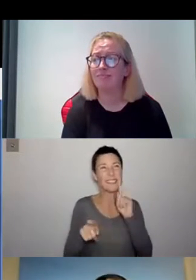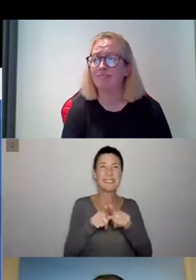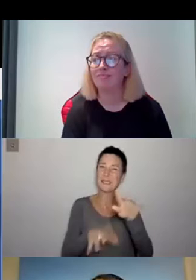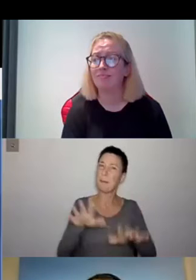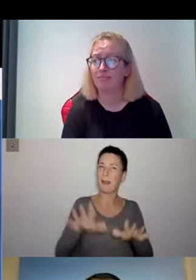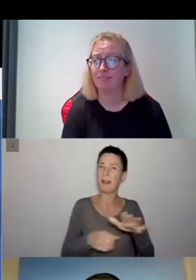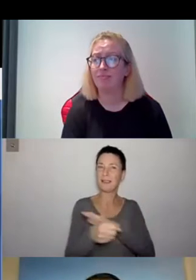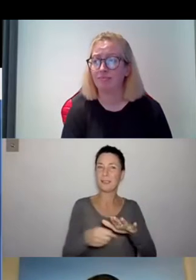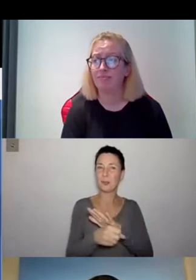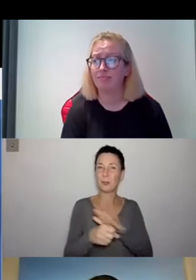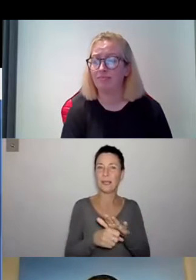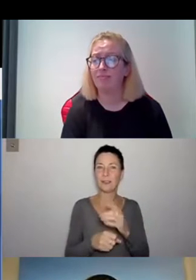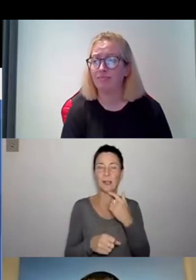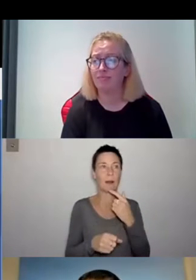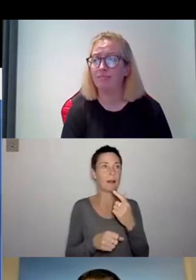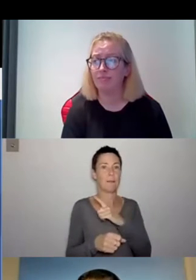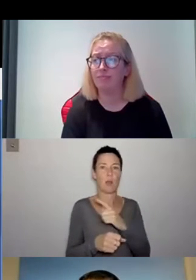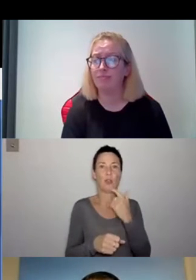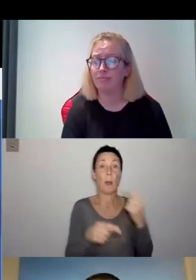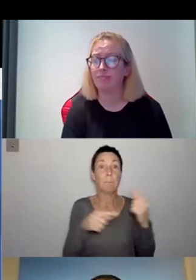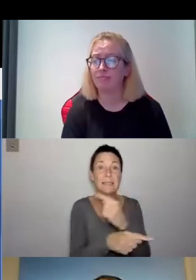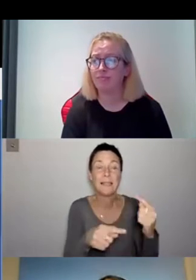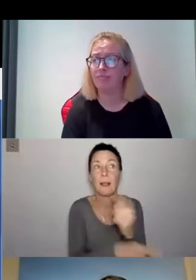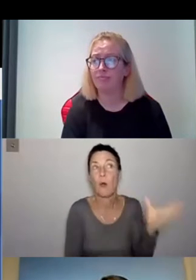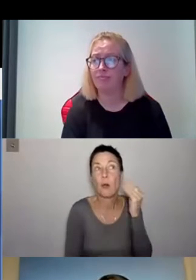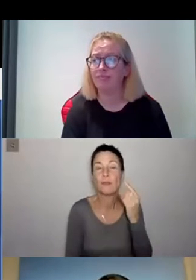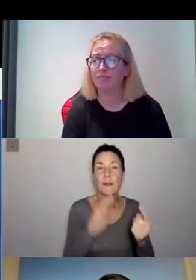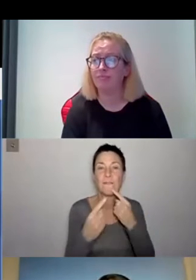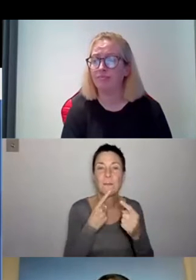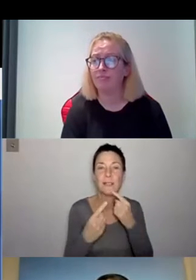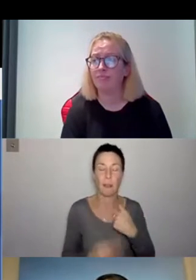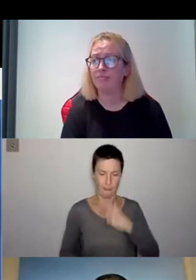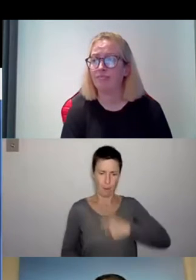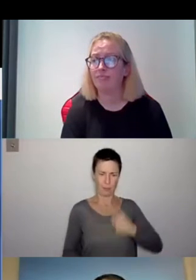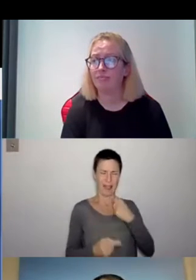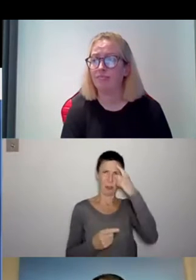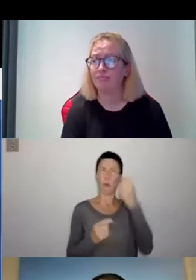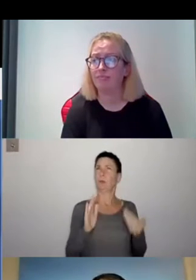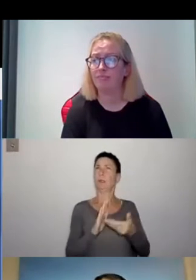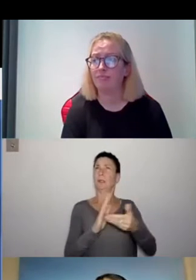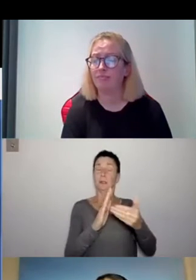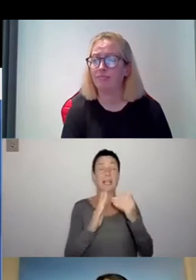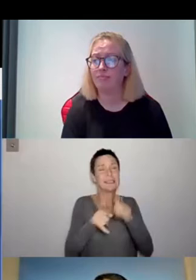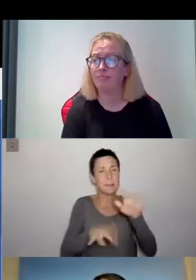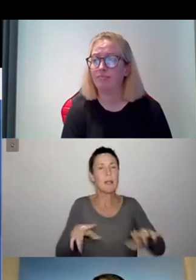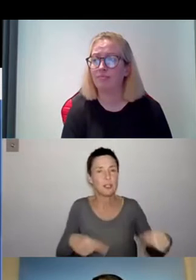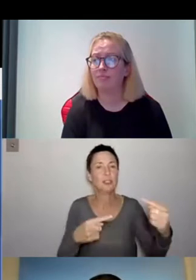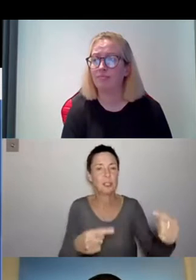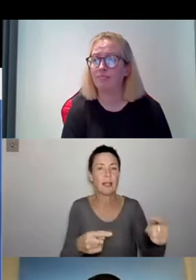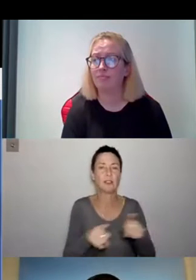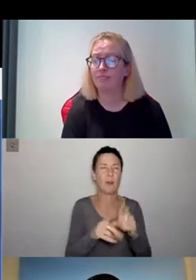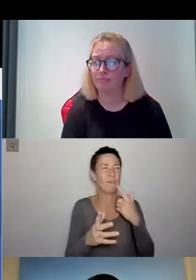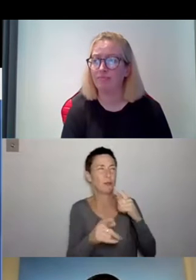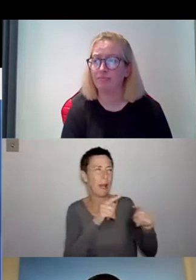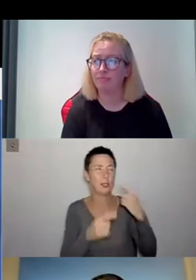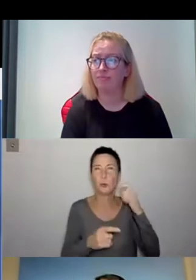missing auditory information the person has to compensate for, and they have similar challenges, of course, in terms of tuning and the appropriate setup